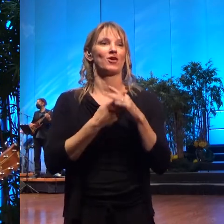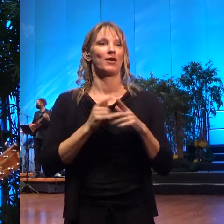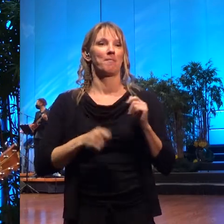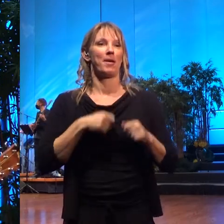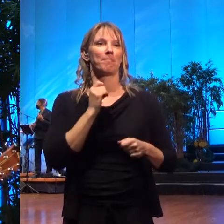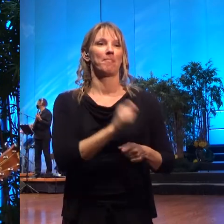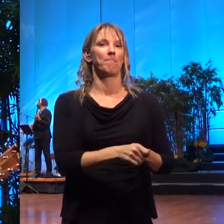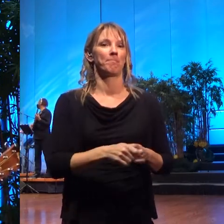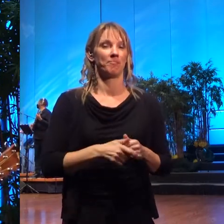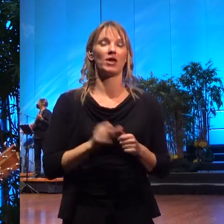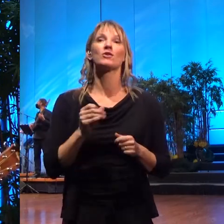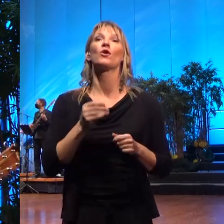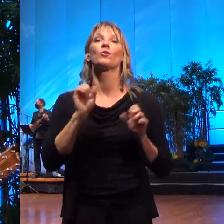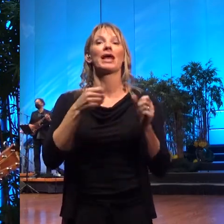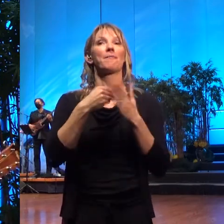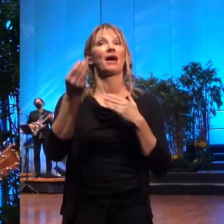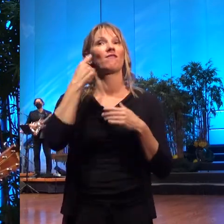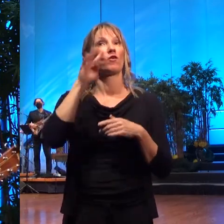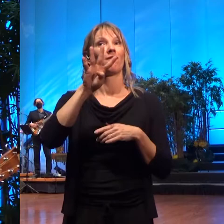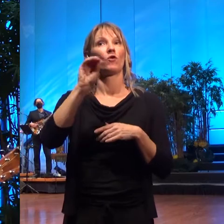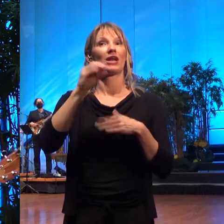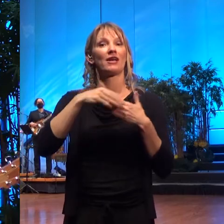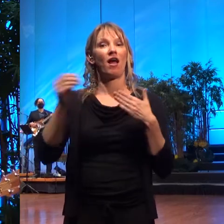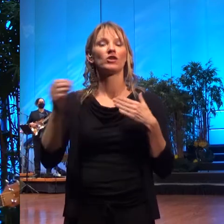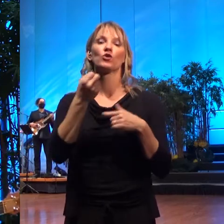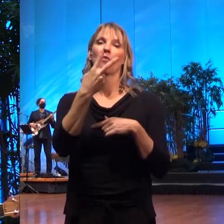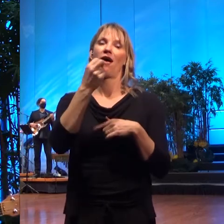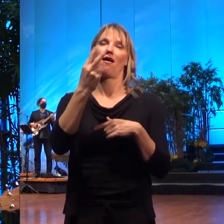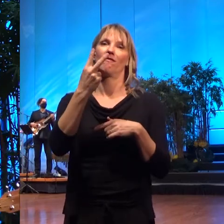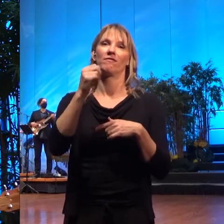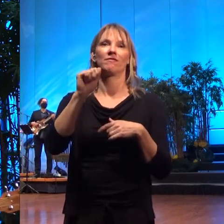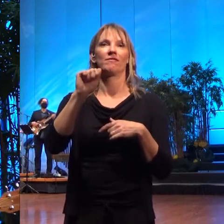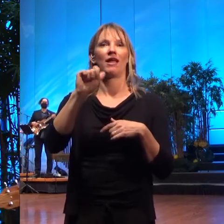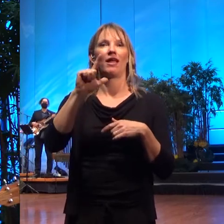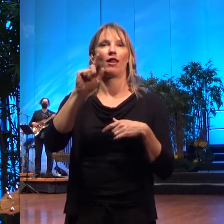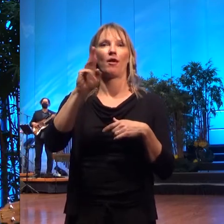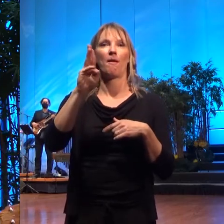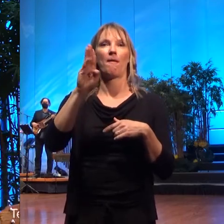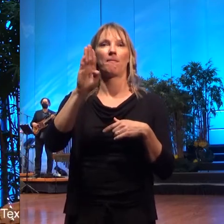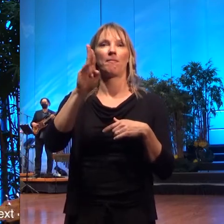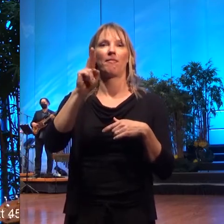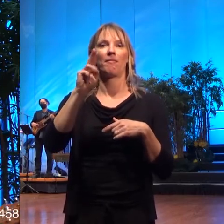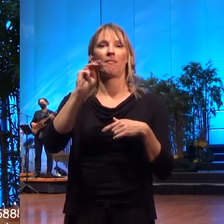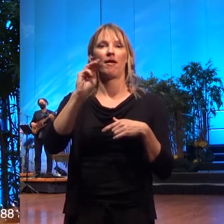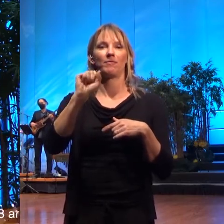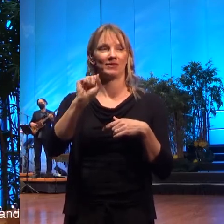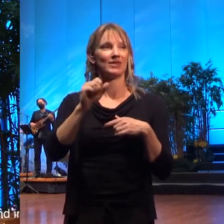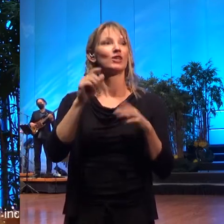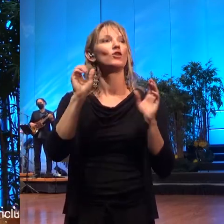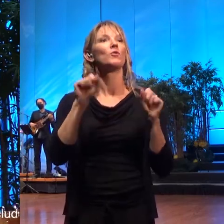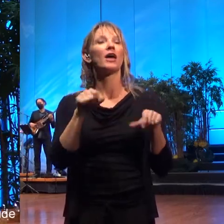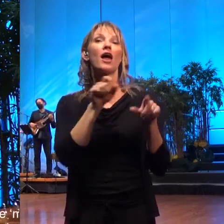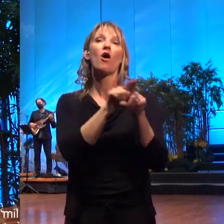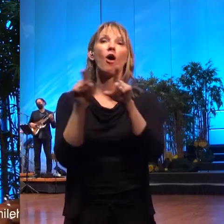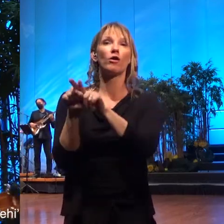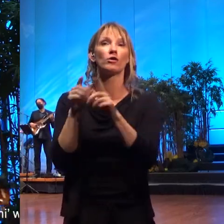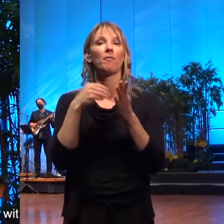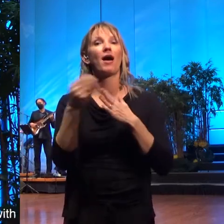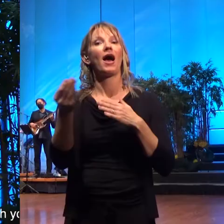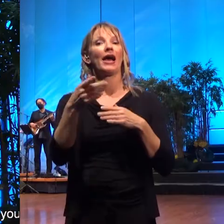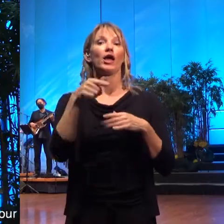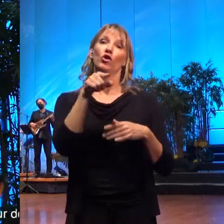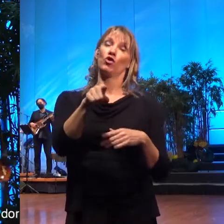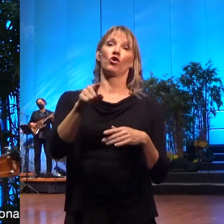So those are there for $40, 12 albums. And you can also get yourself a You're